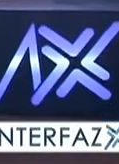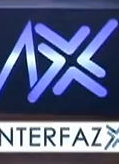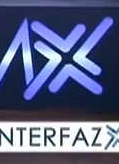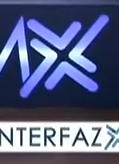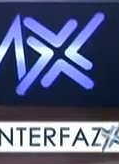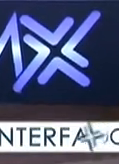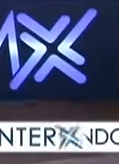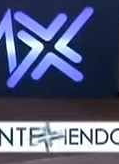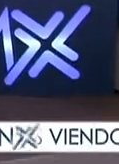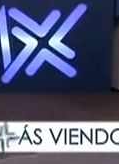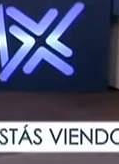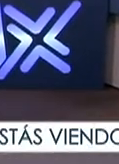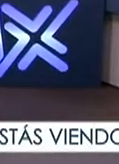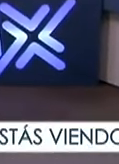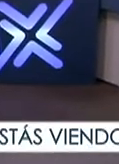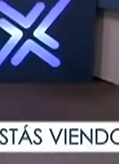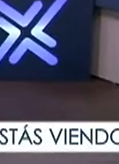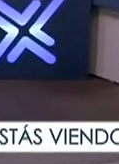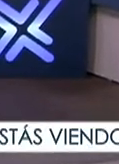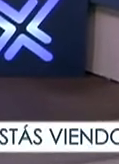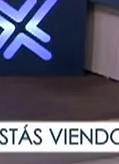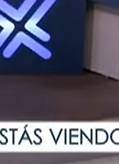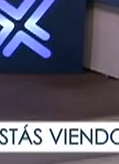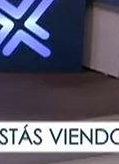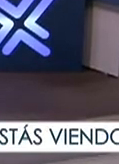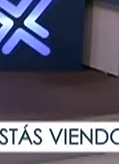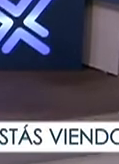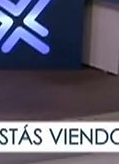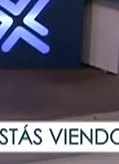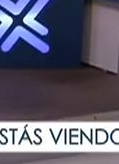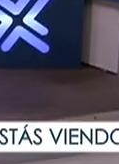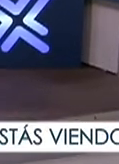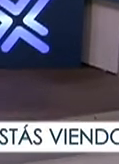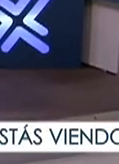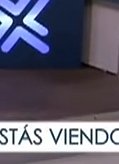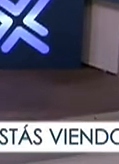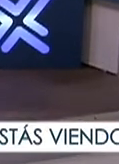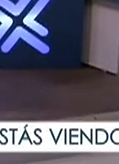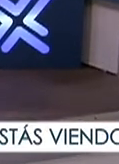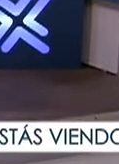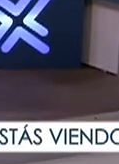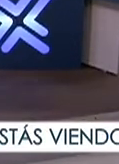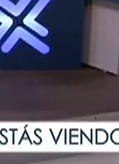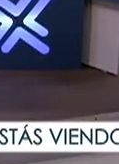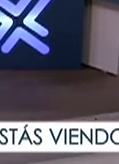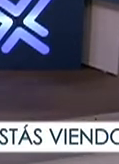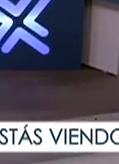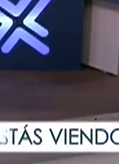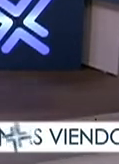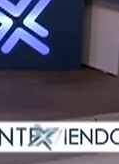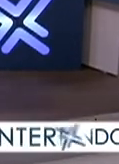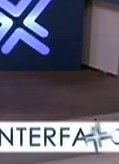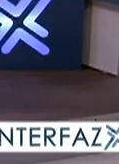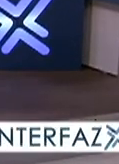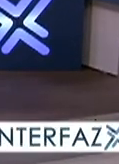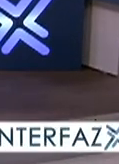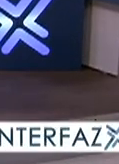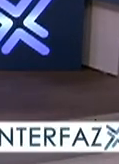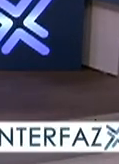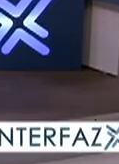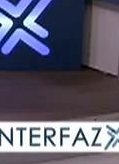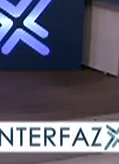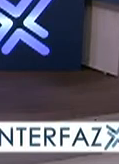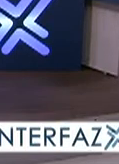only I don't know if possibility. it's clear to everyone out there, but we're the whole team. It's just two of us. Okay, so we know that. We're a